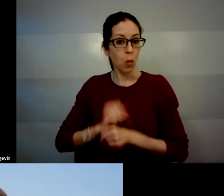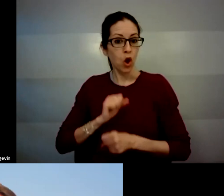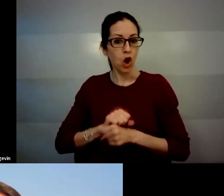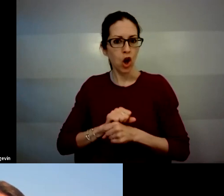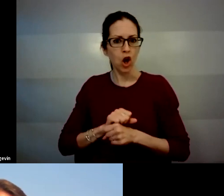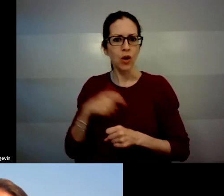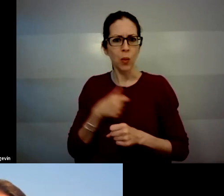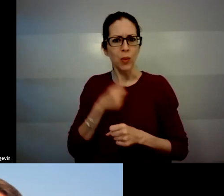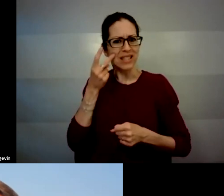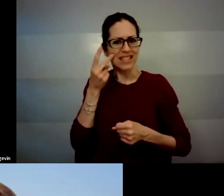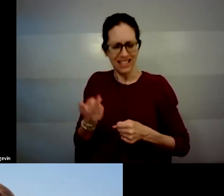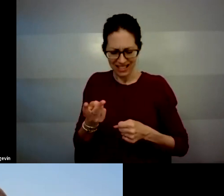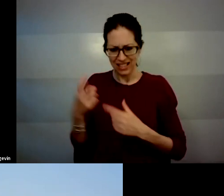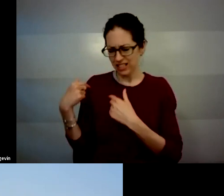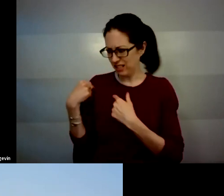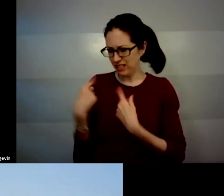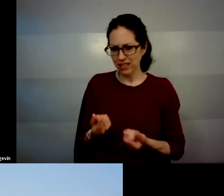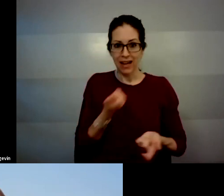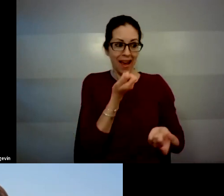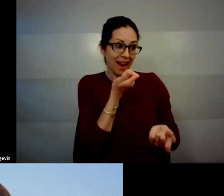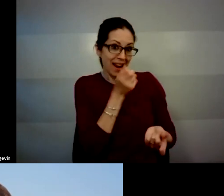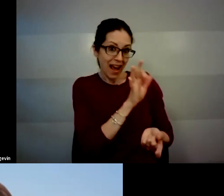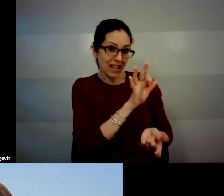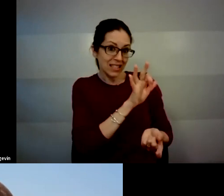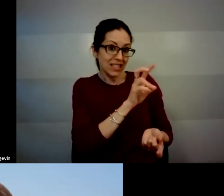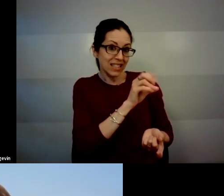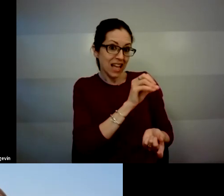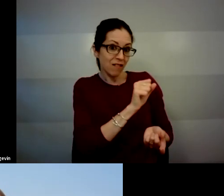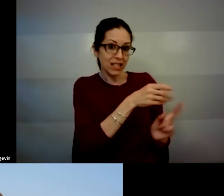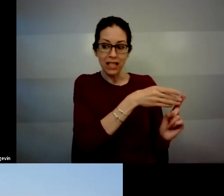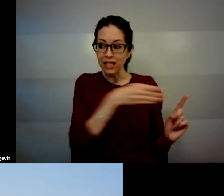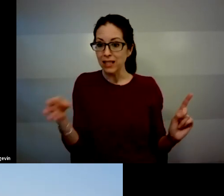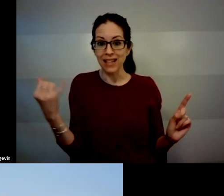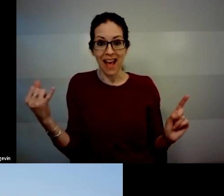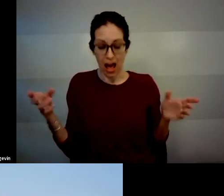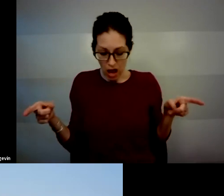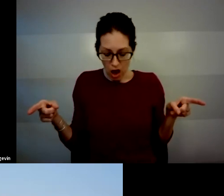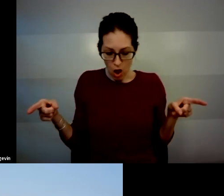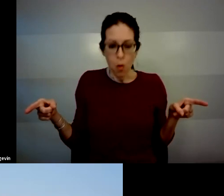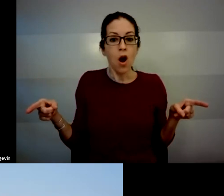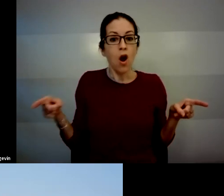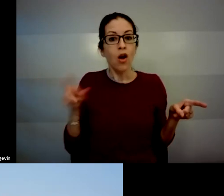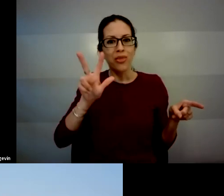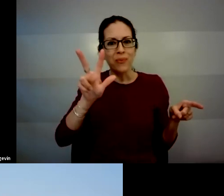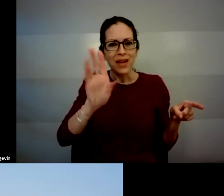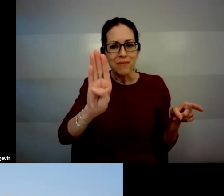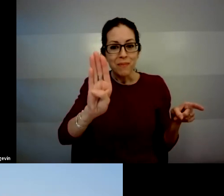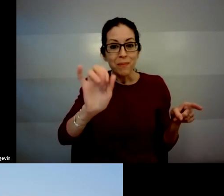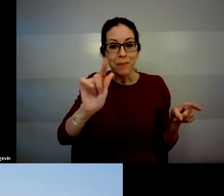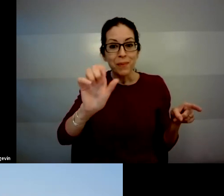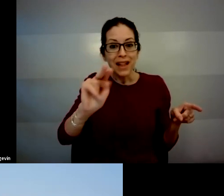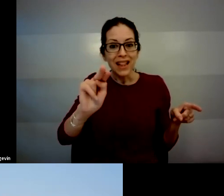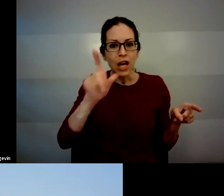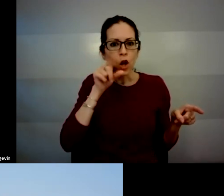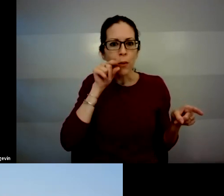1970s, 3 billion birds have been lost from North America. Wow. That's that's a crazy number, right? It's hard